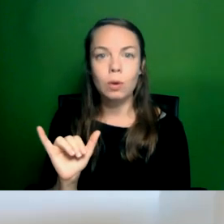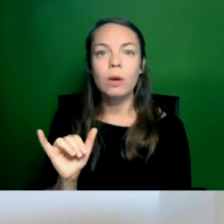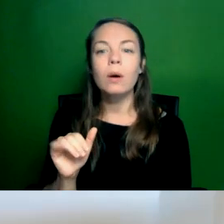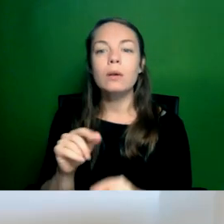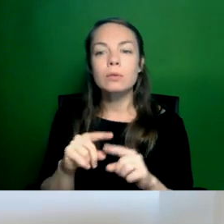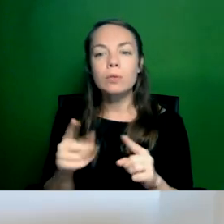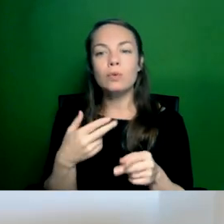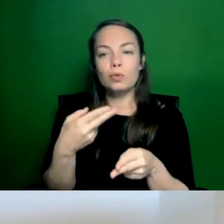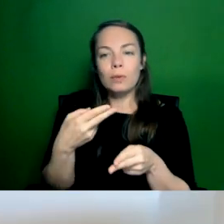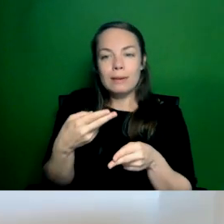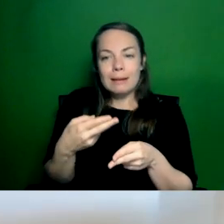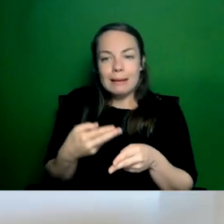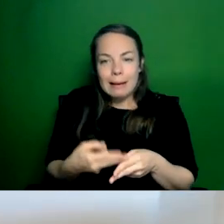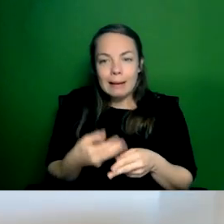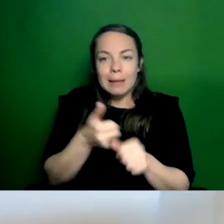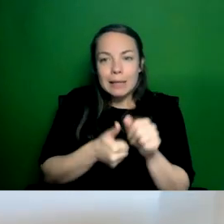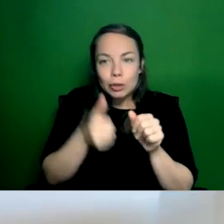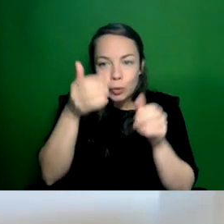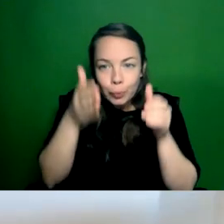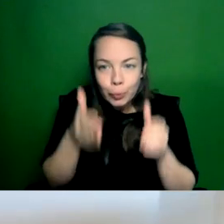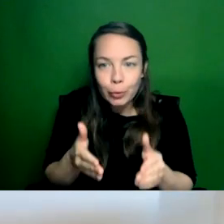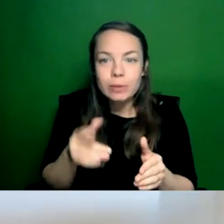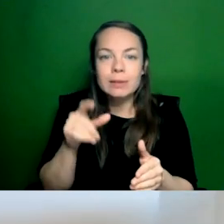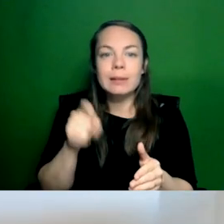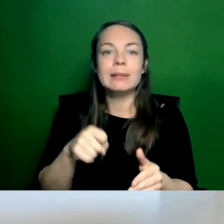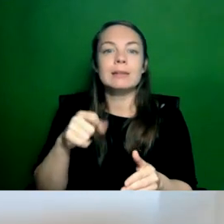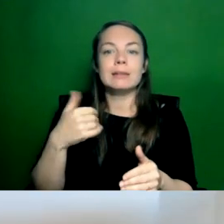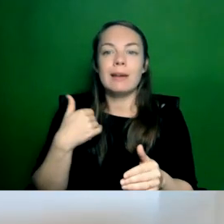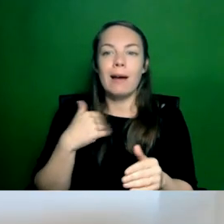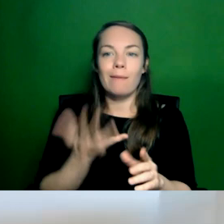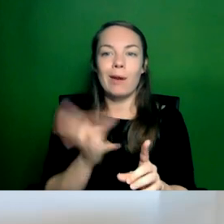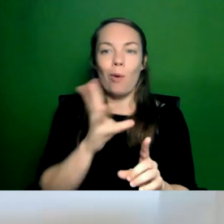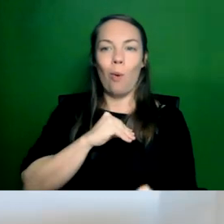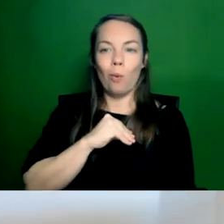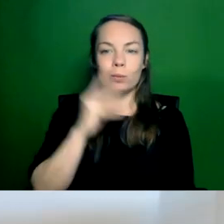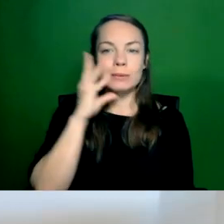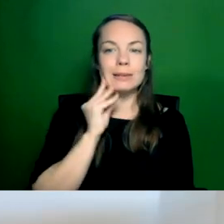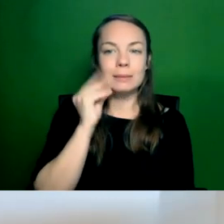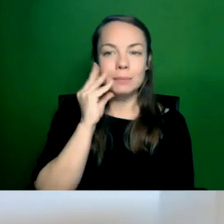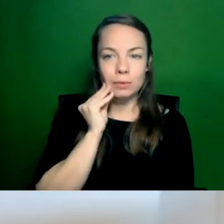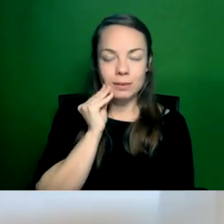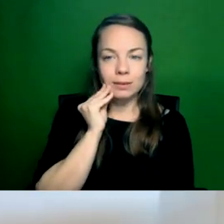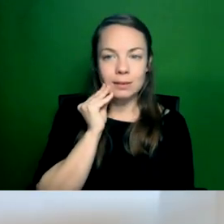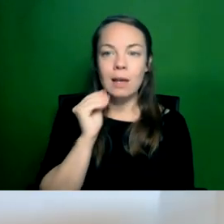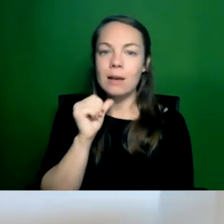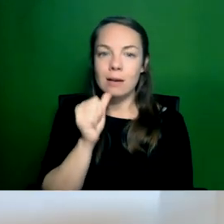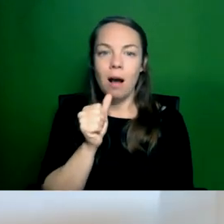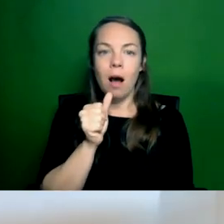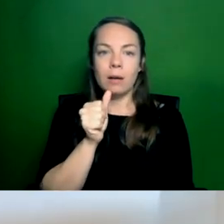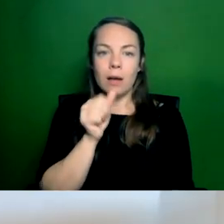each person is going to need to experience and grow in a different way. And it's not about creating rigid path still,